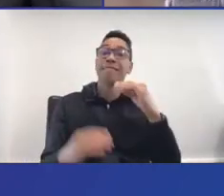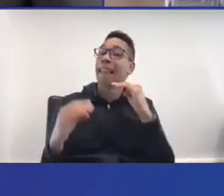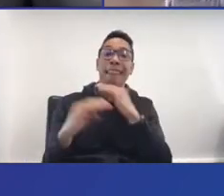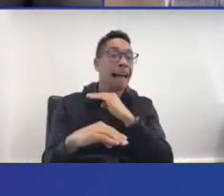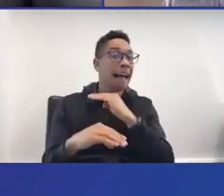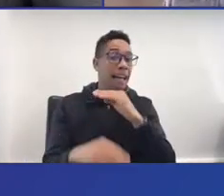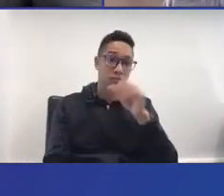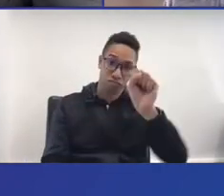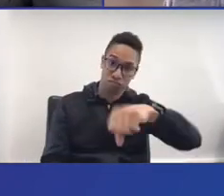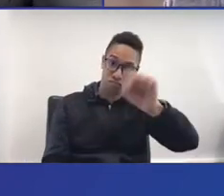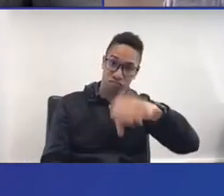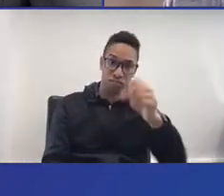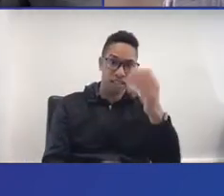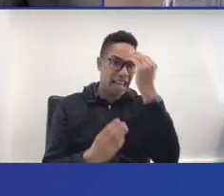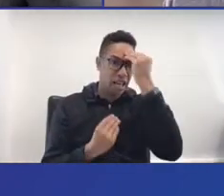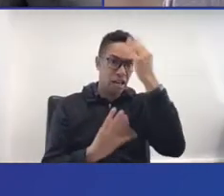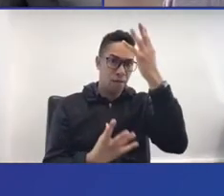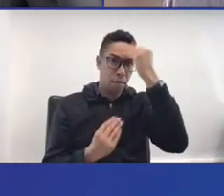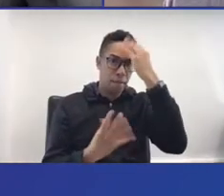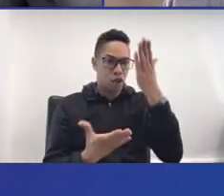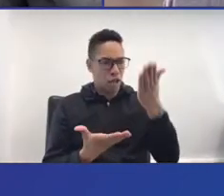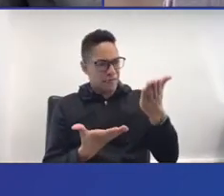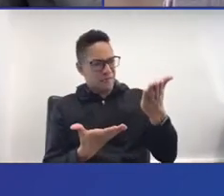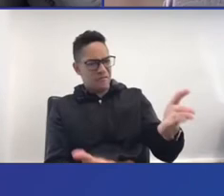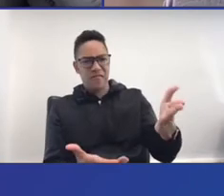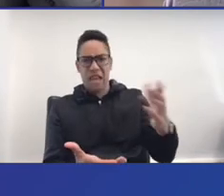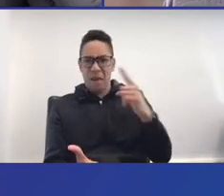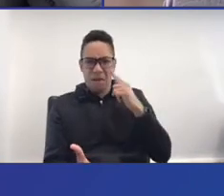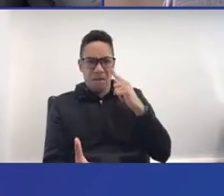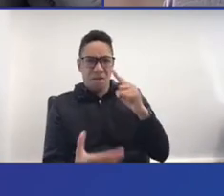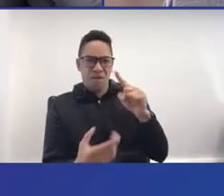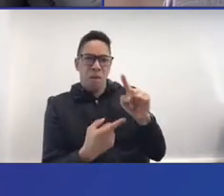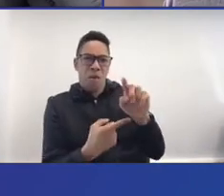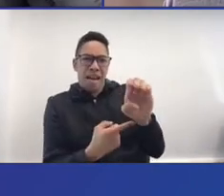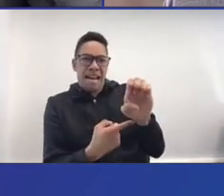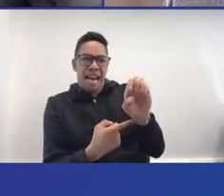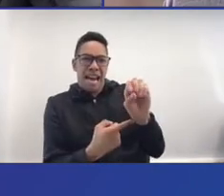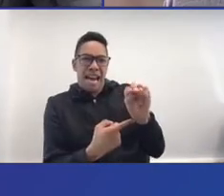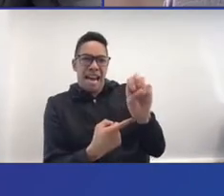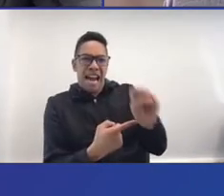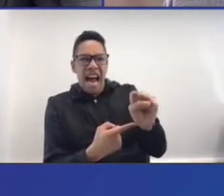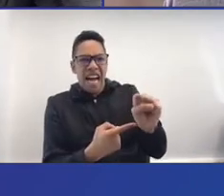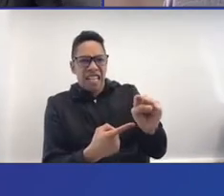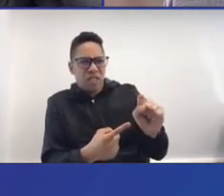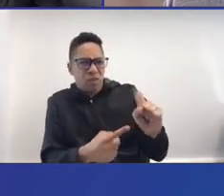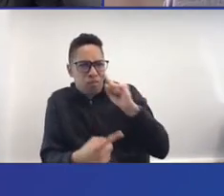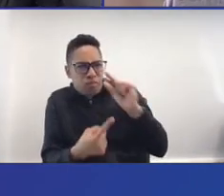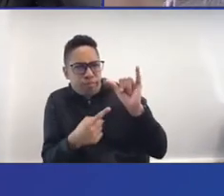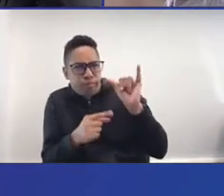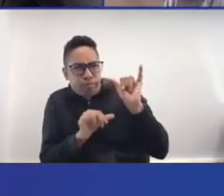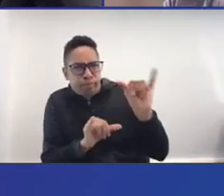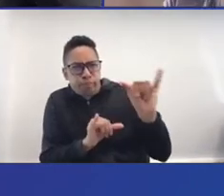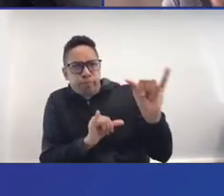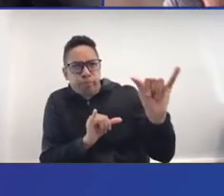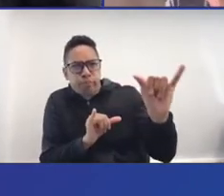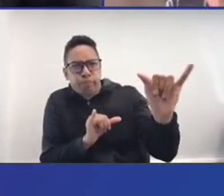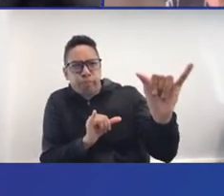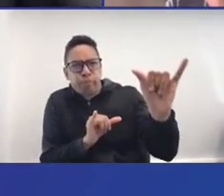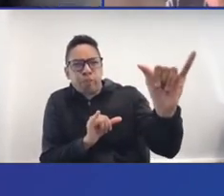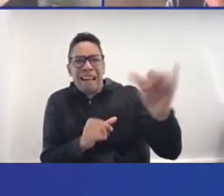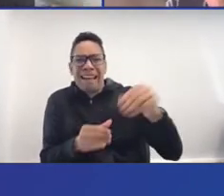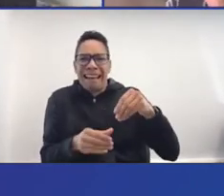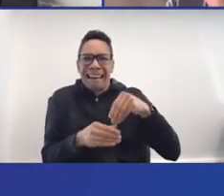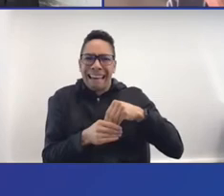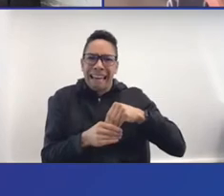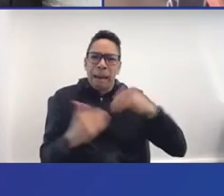information is there for eons. Eons, like it's residence time in your body, like, right,